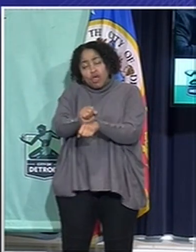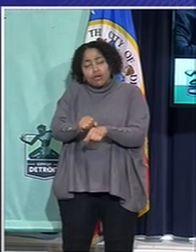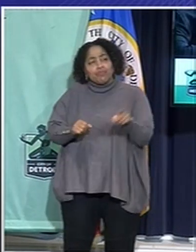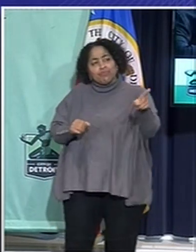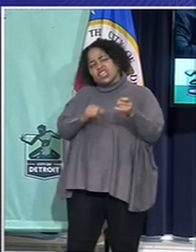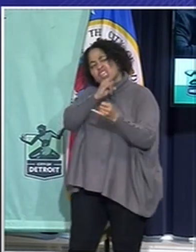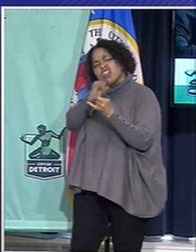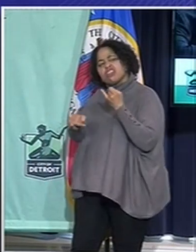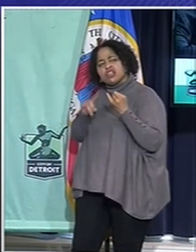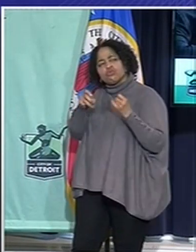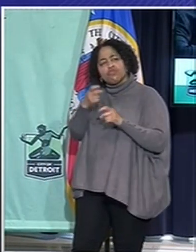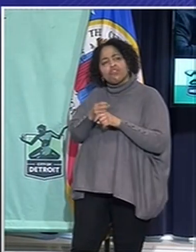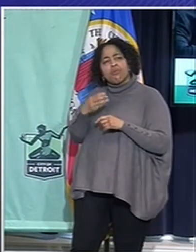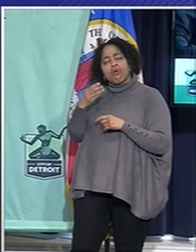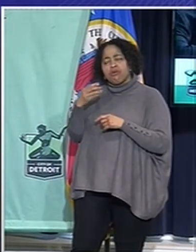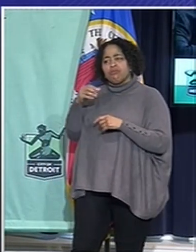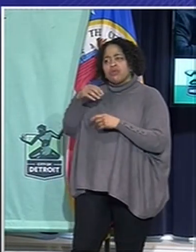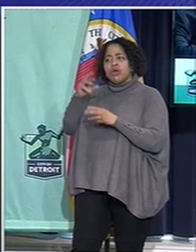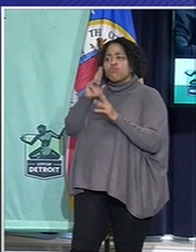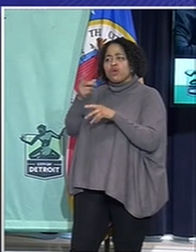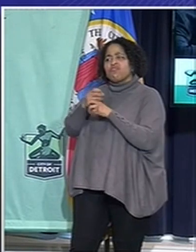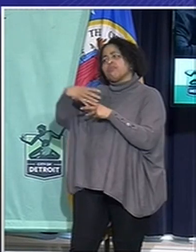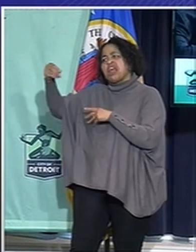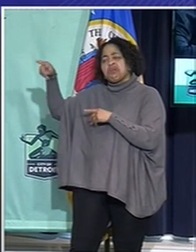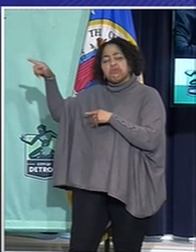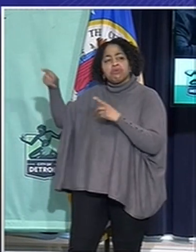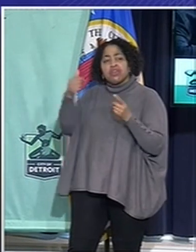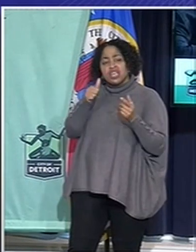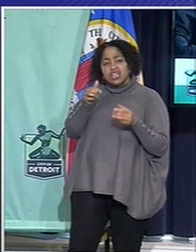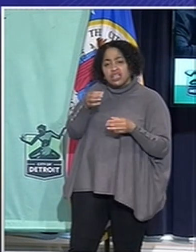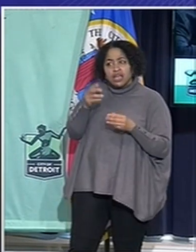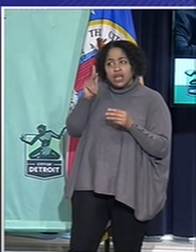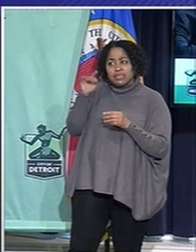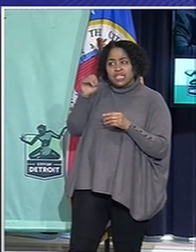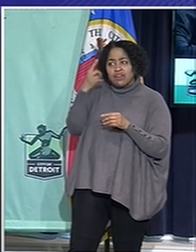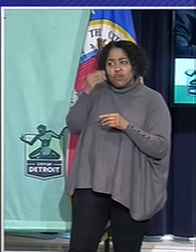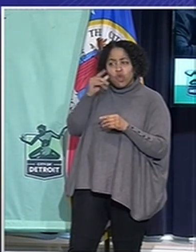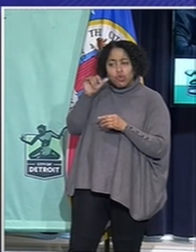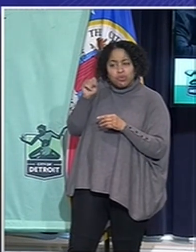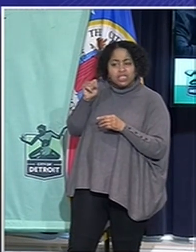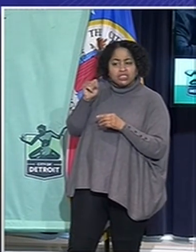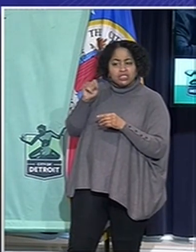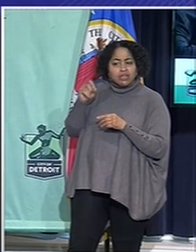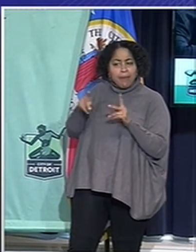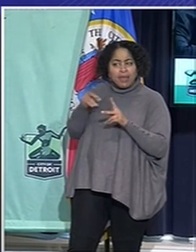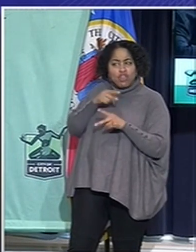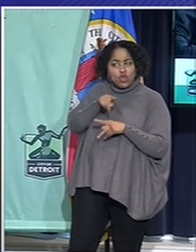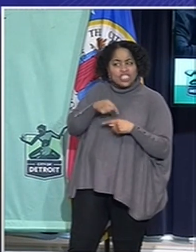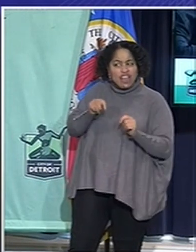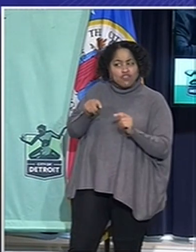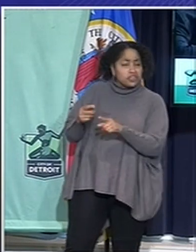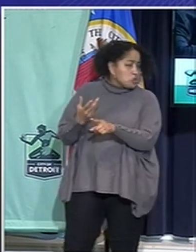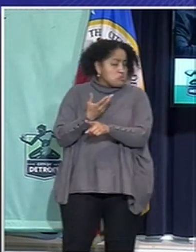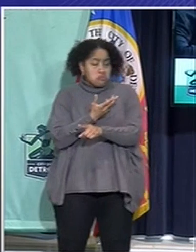an offsite reporter is wanting to know if there are any significant updates as it relates to the homeless population and the efforts there.